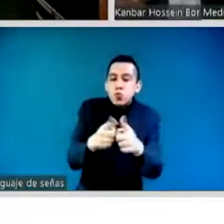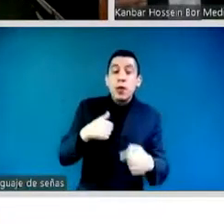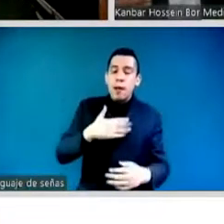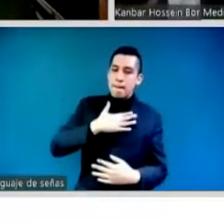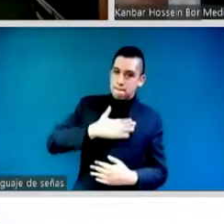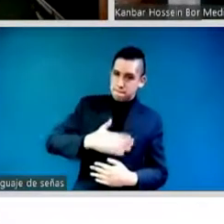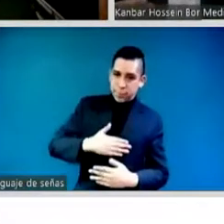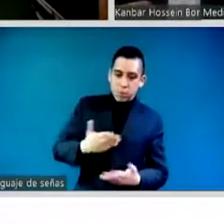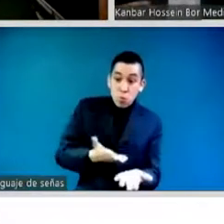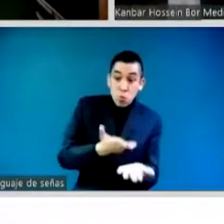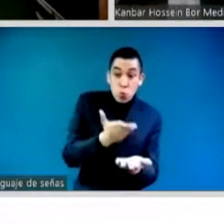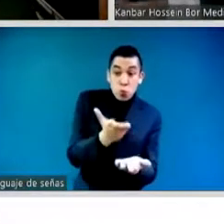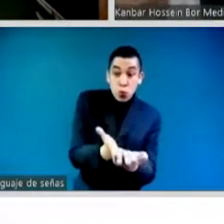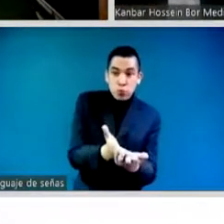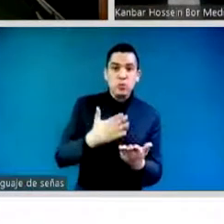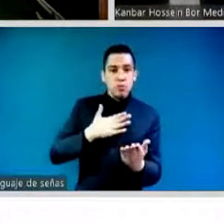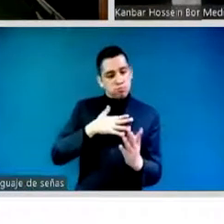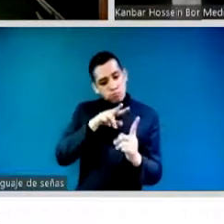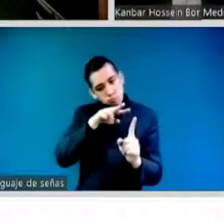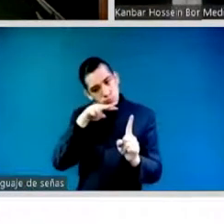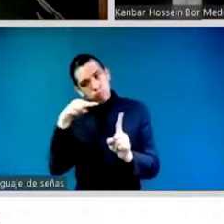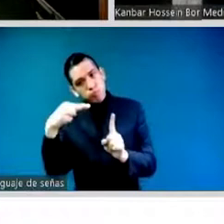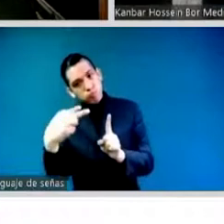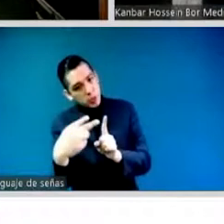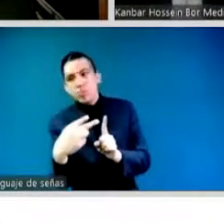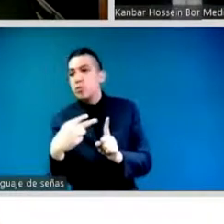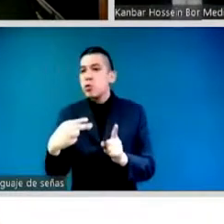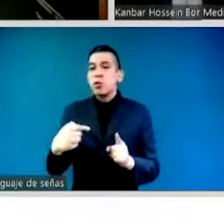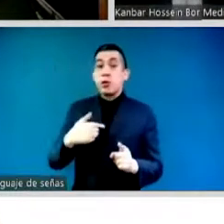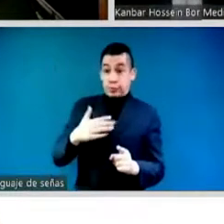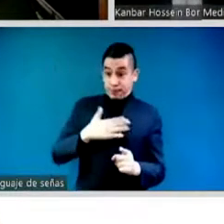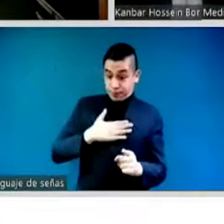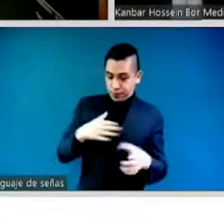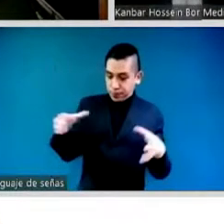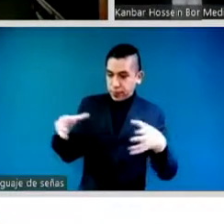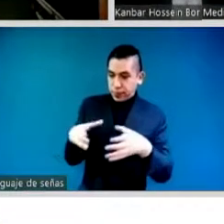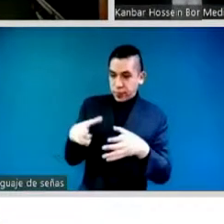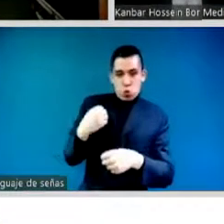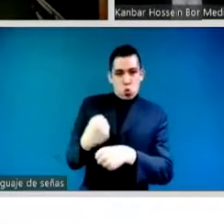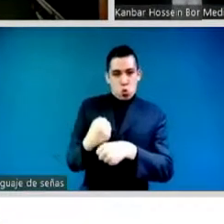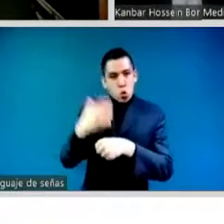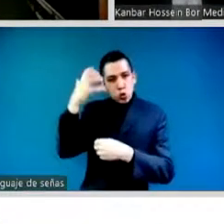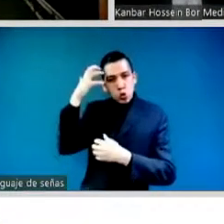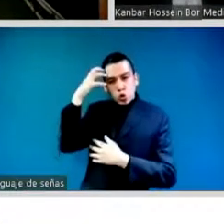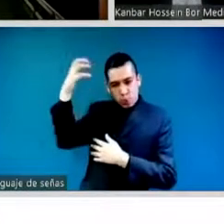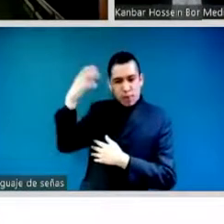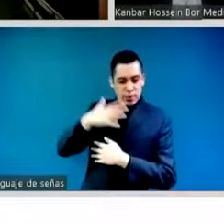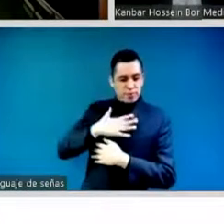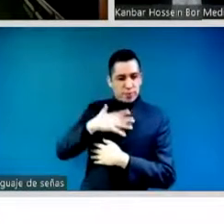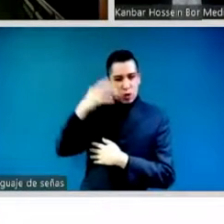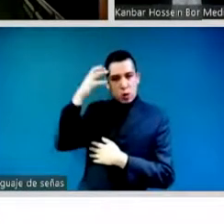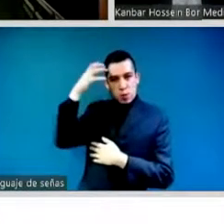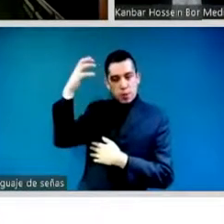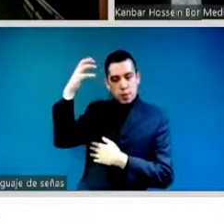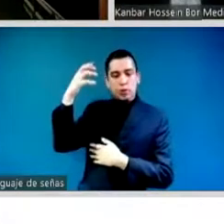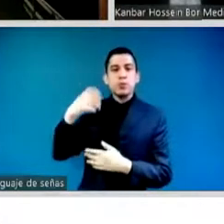doing internationally to this issue. I think it's worth bearing in mind, reminding ourselves what the problem is,